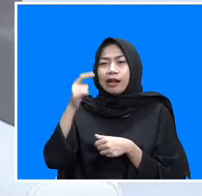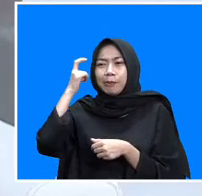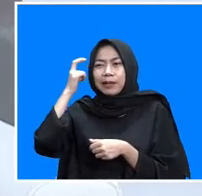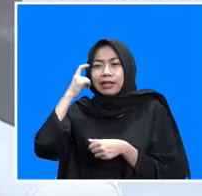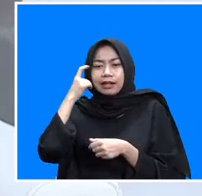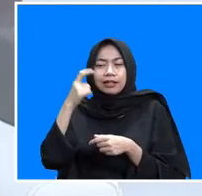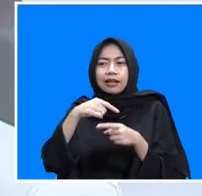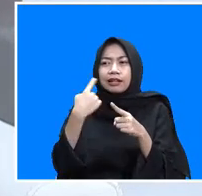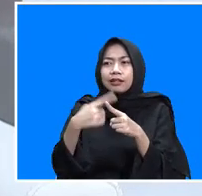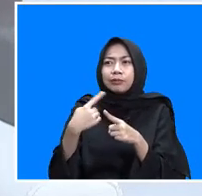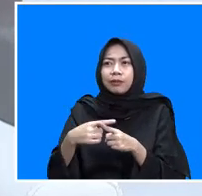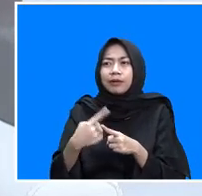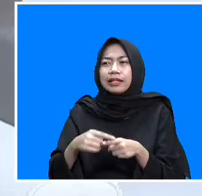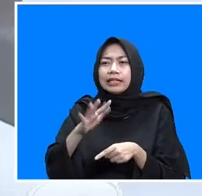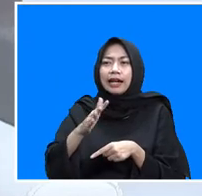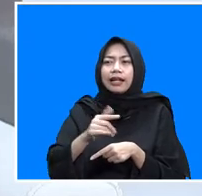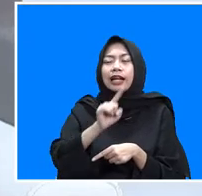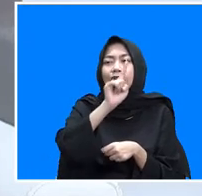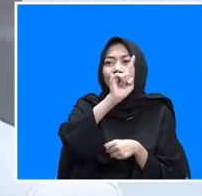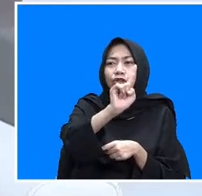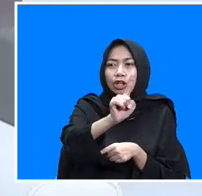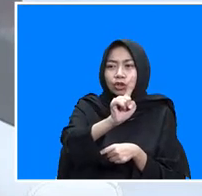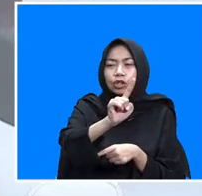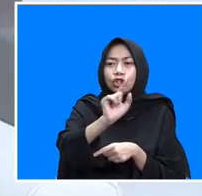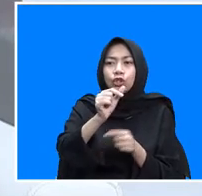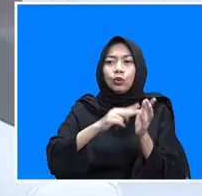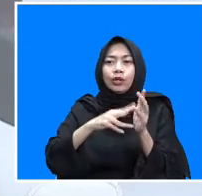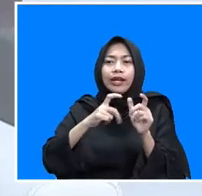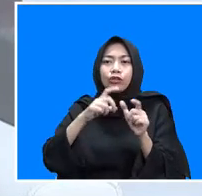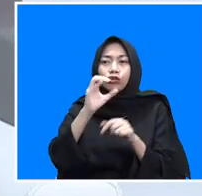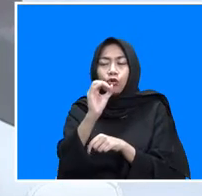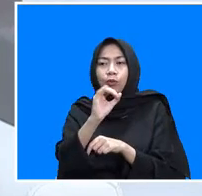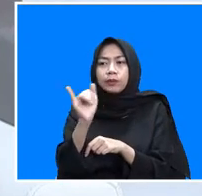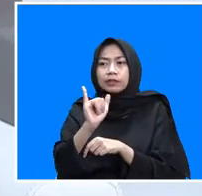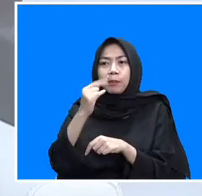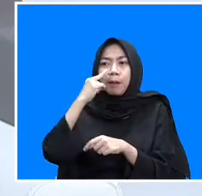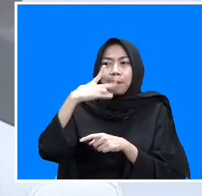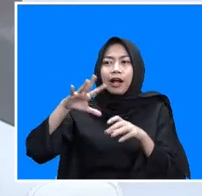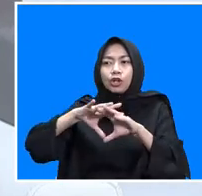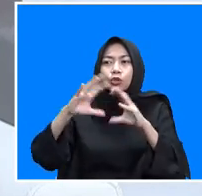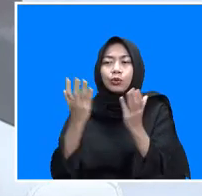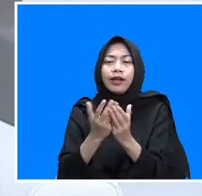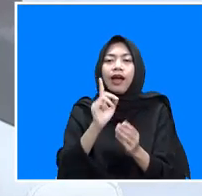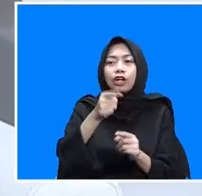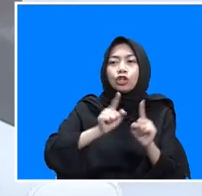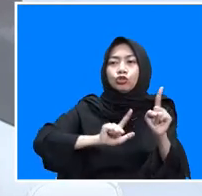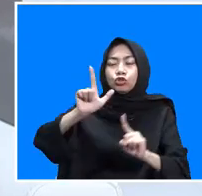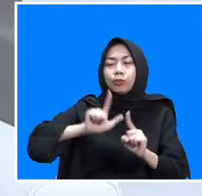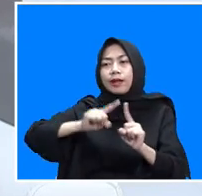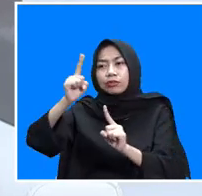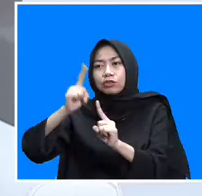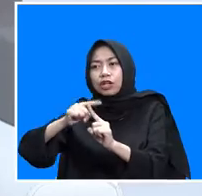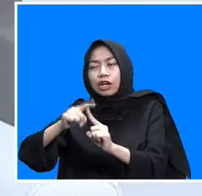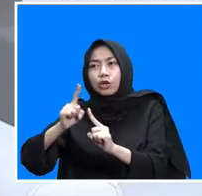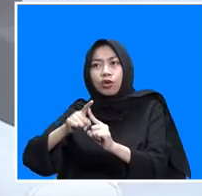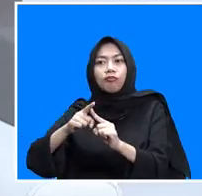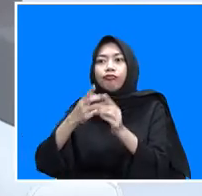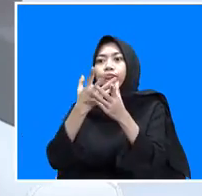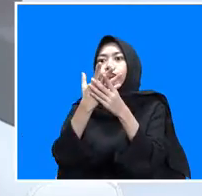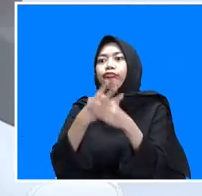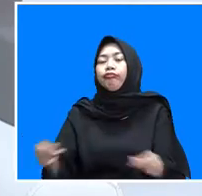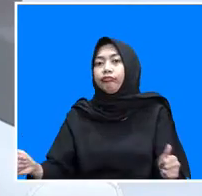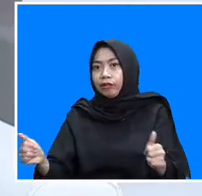about $17 trillion in lifetime earnings that's based on present values that have been lost as a result